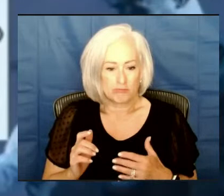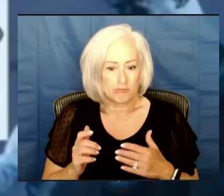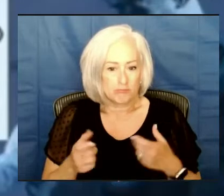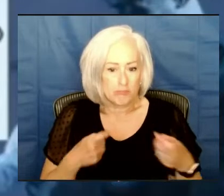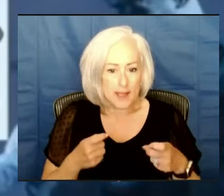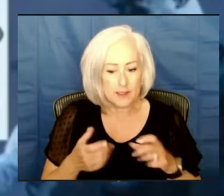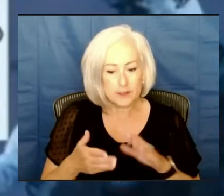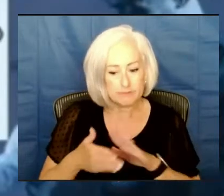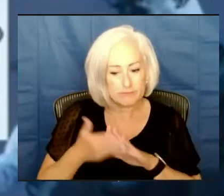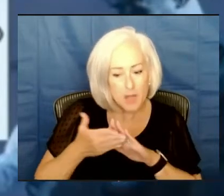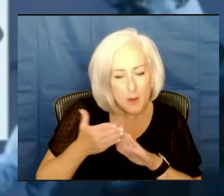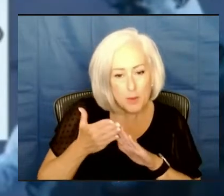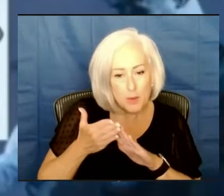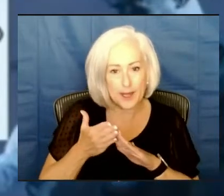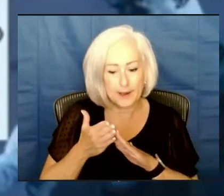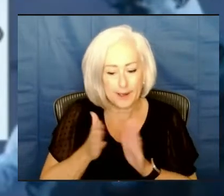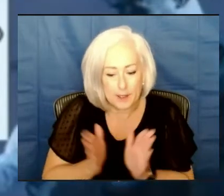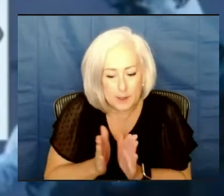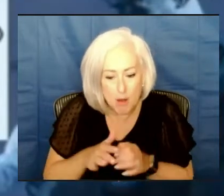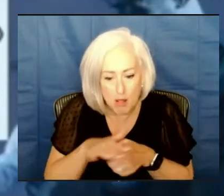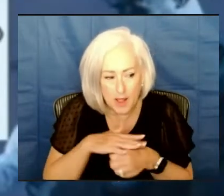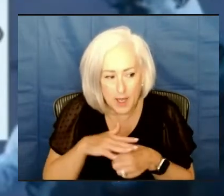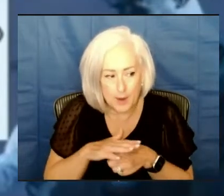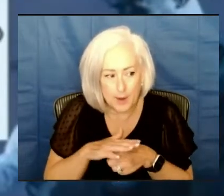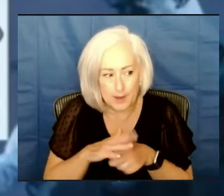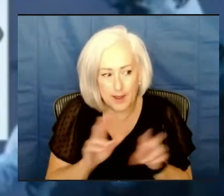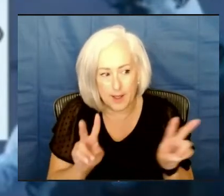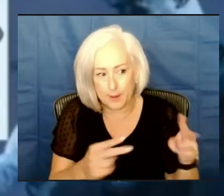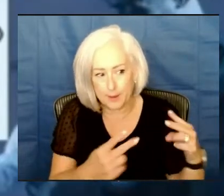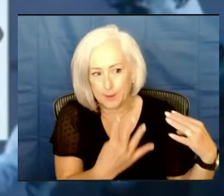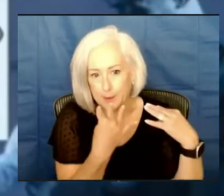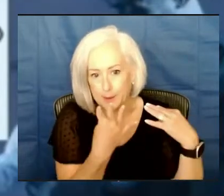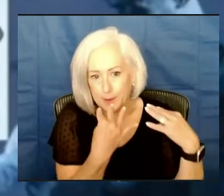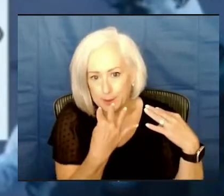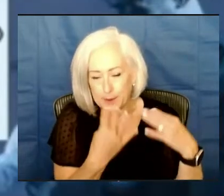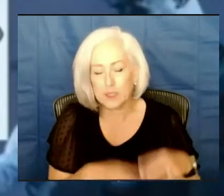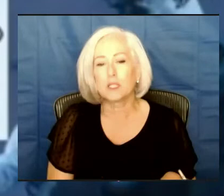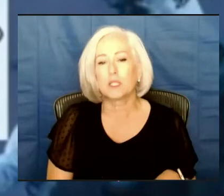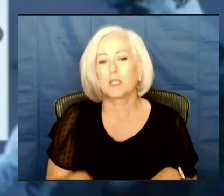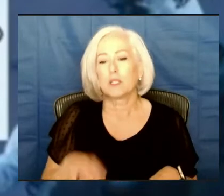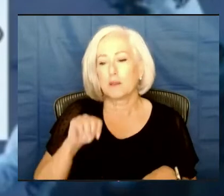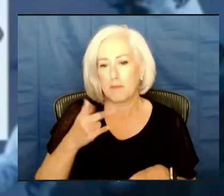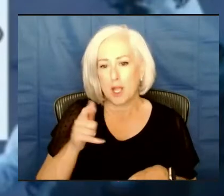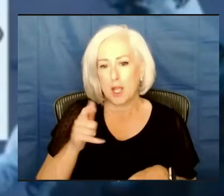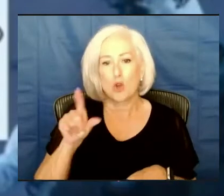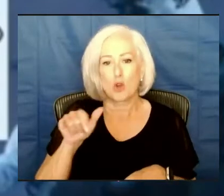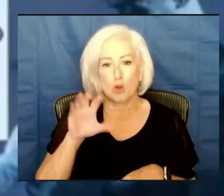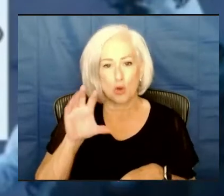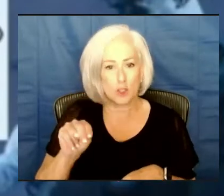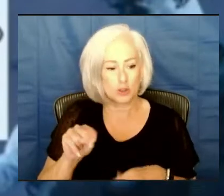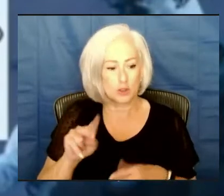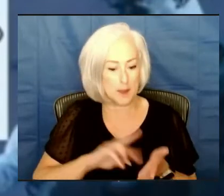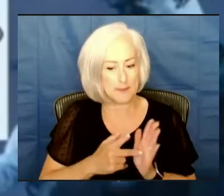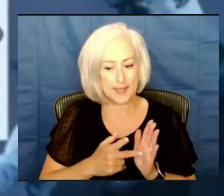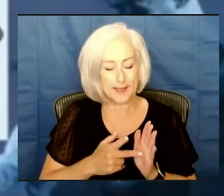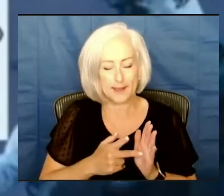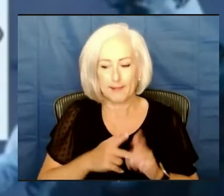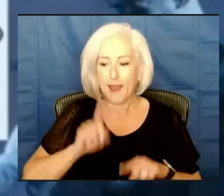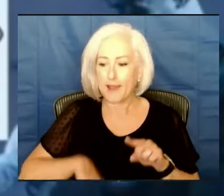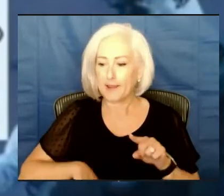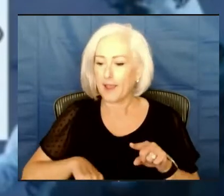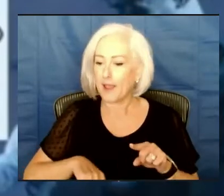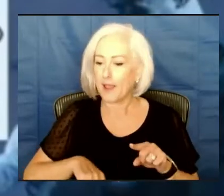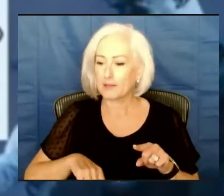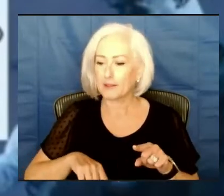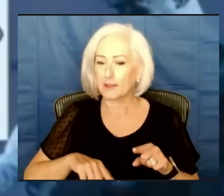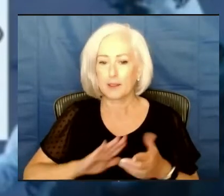that they're being stigmatized or there is a microaggression in place. And so it creates a fear where we can't be who we are in our communities. We